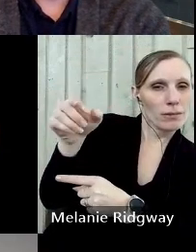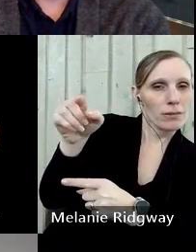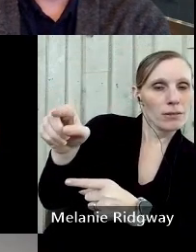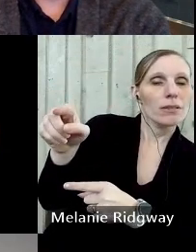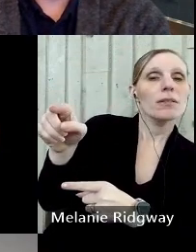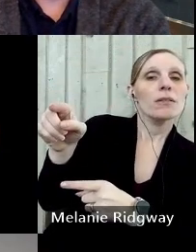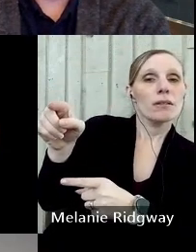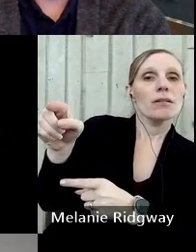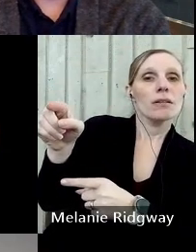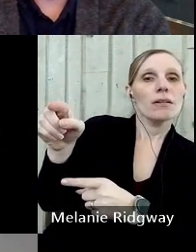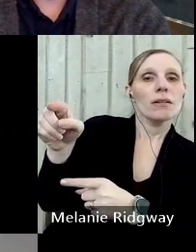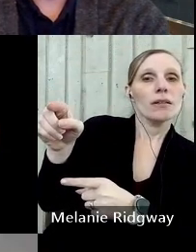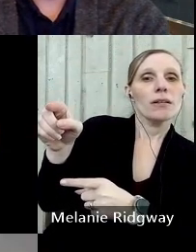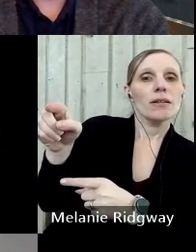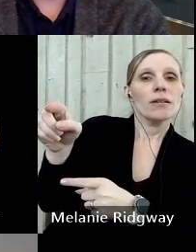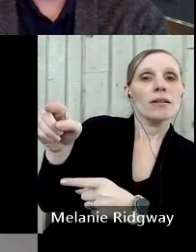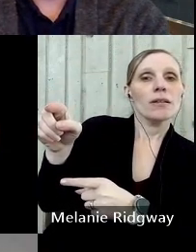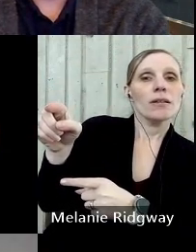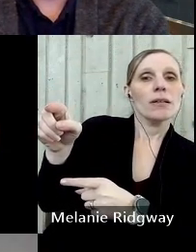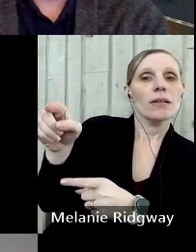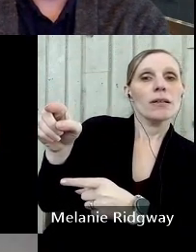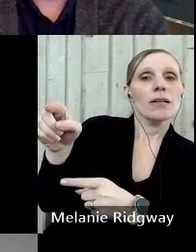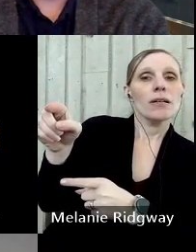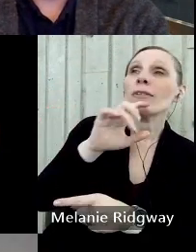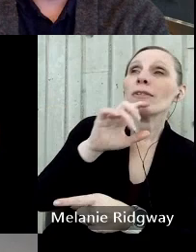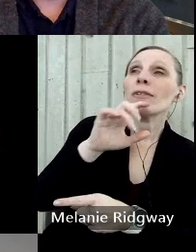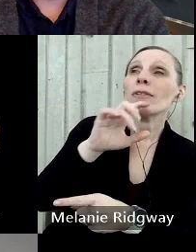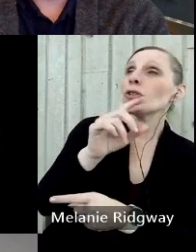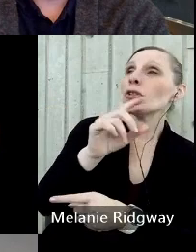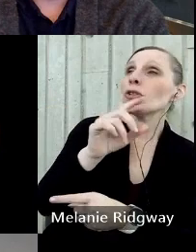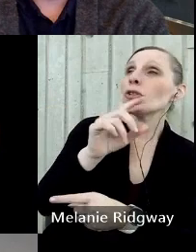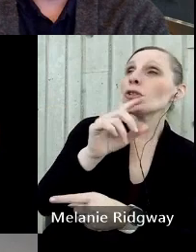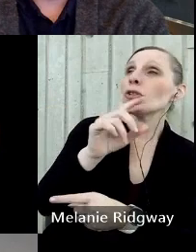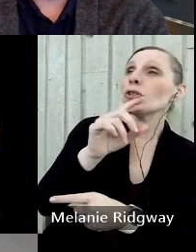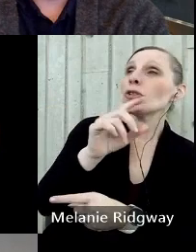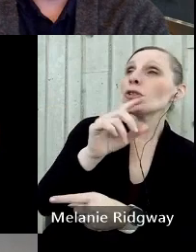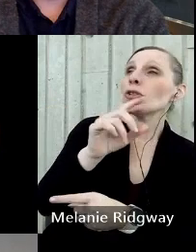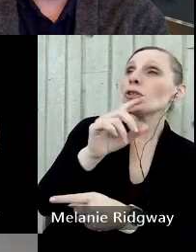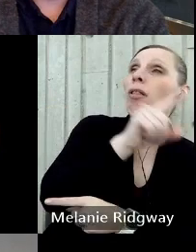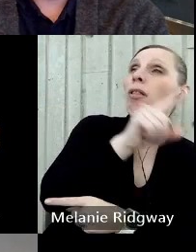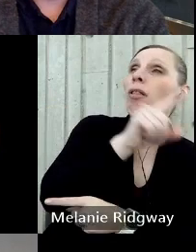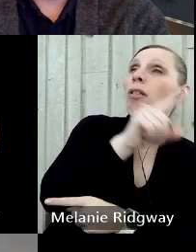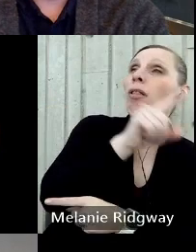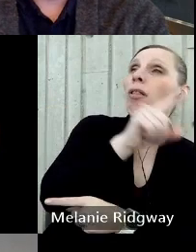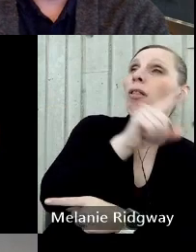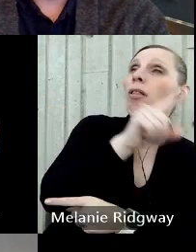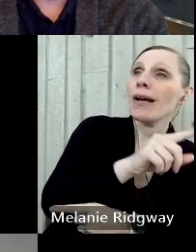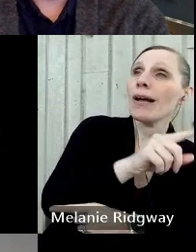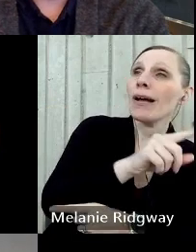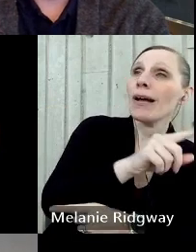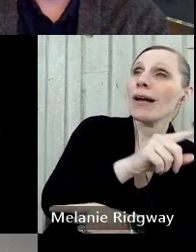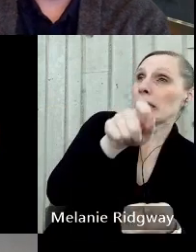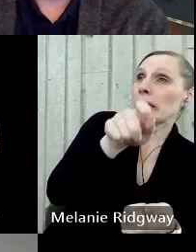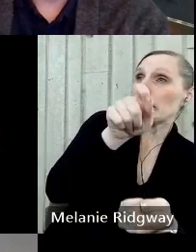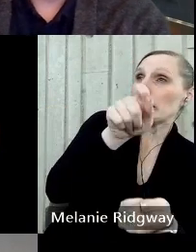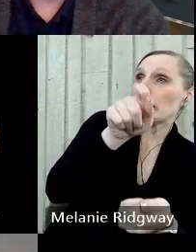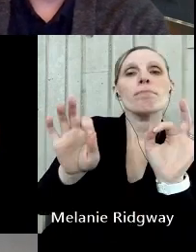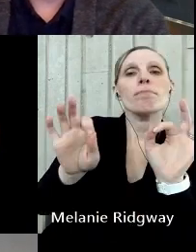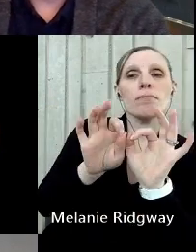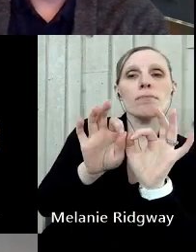employer what an accommodation may look like for them to be able to complete the task that the employer is asking